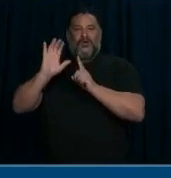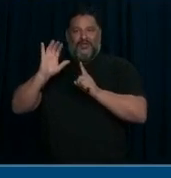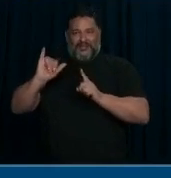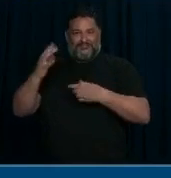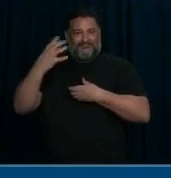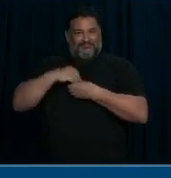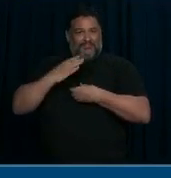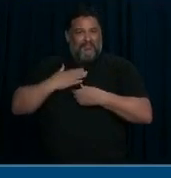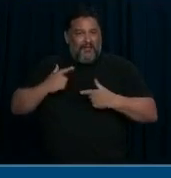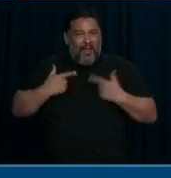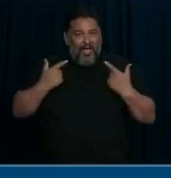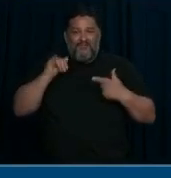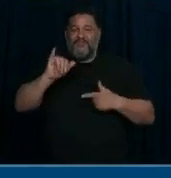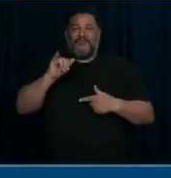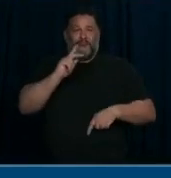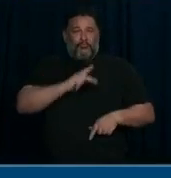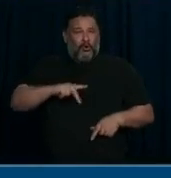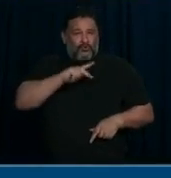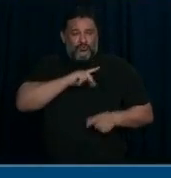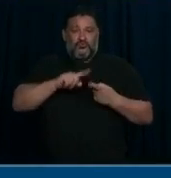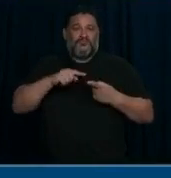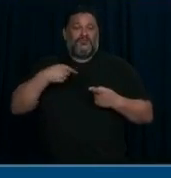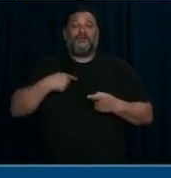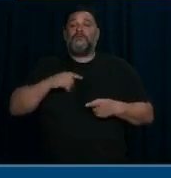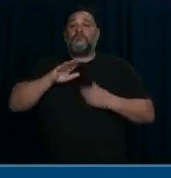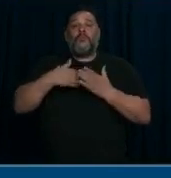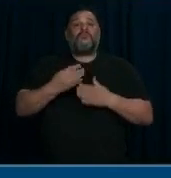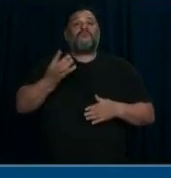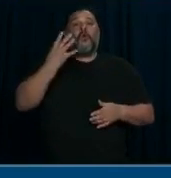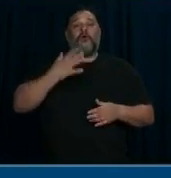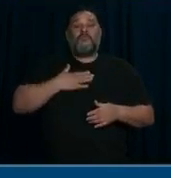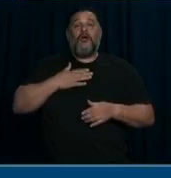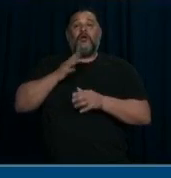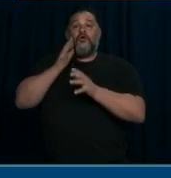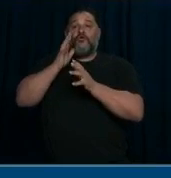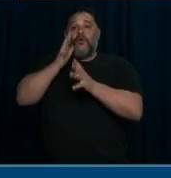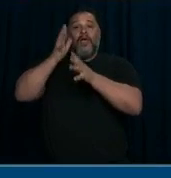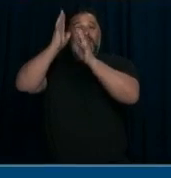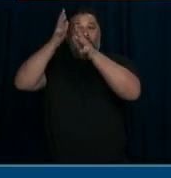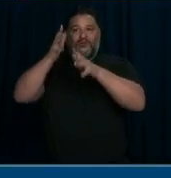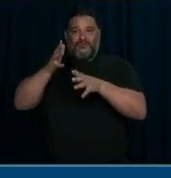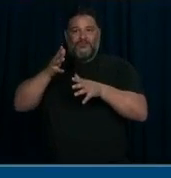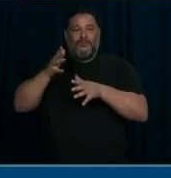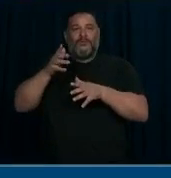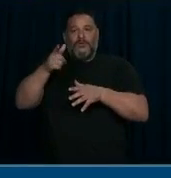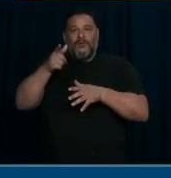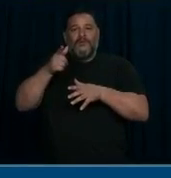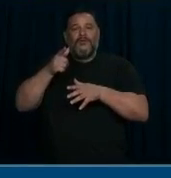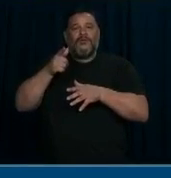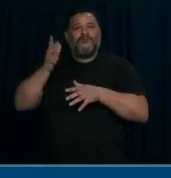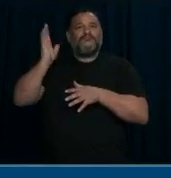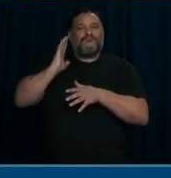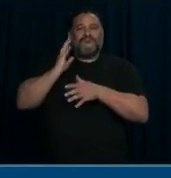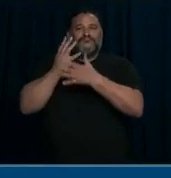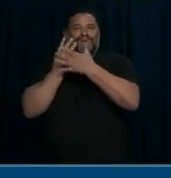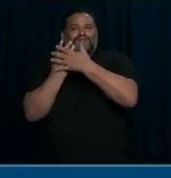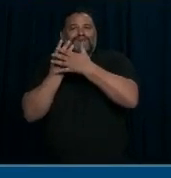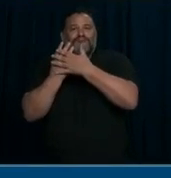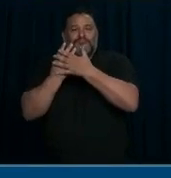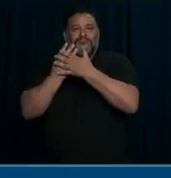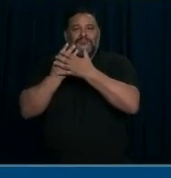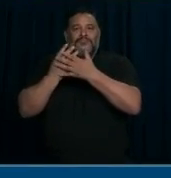me. All 4 of my grandparents were concentration camp survivors. My parents grew up under